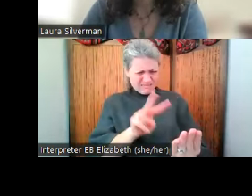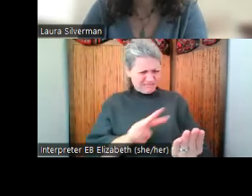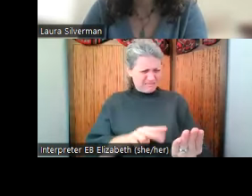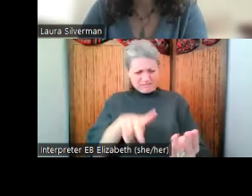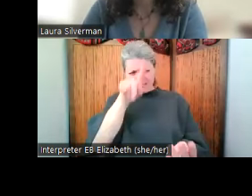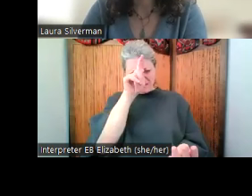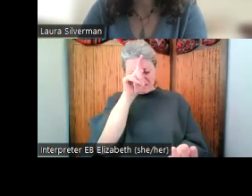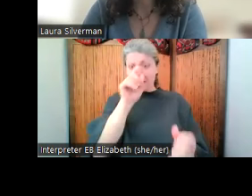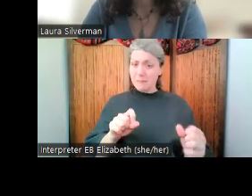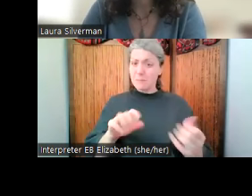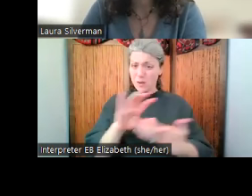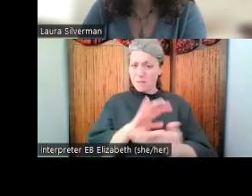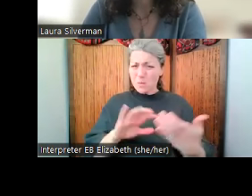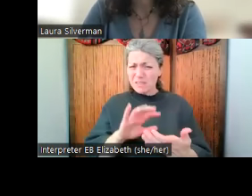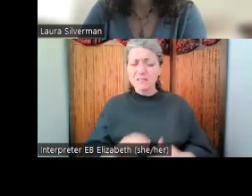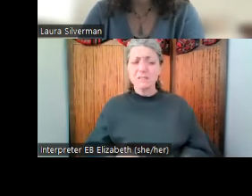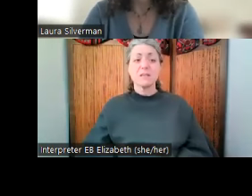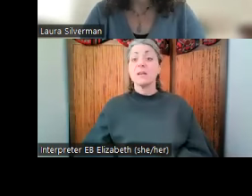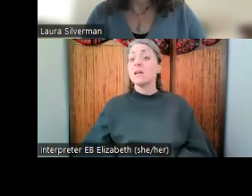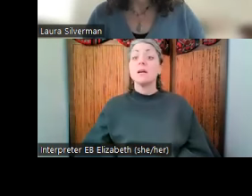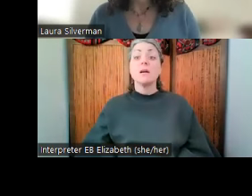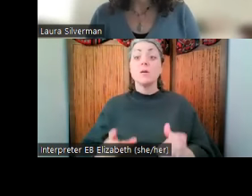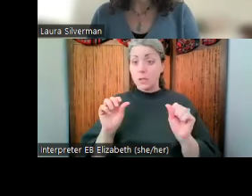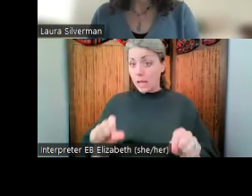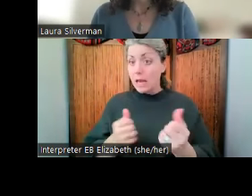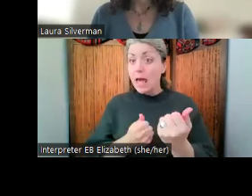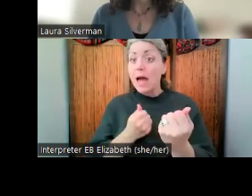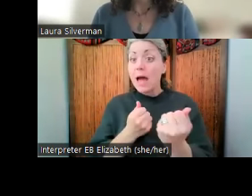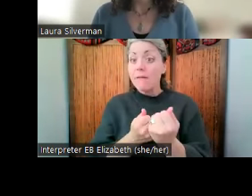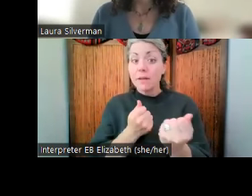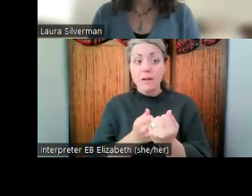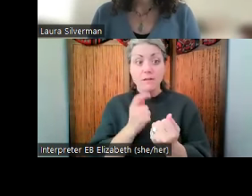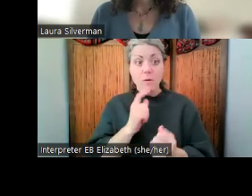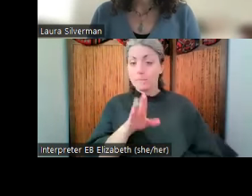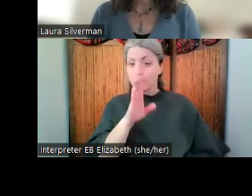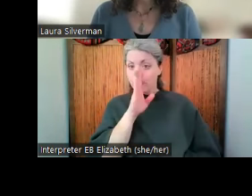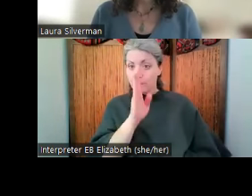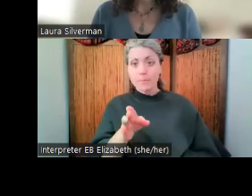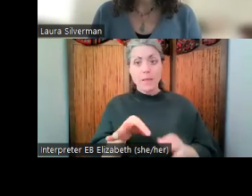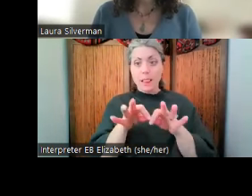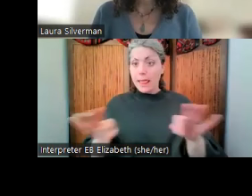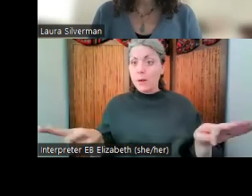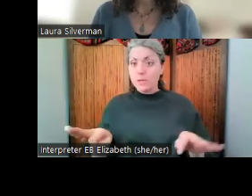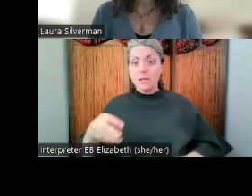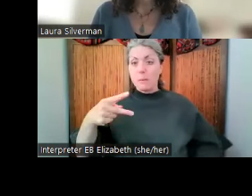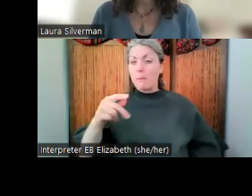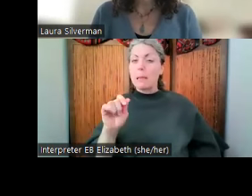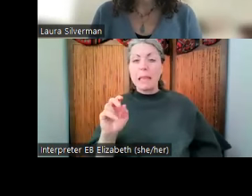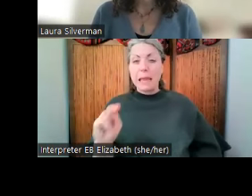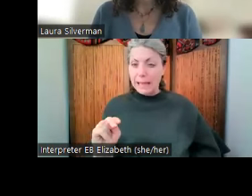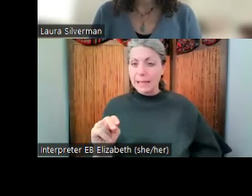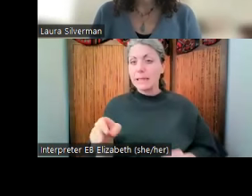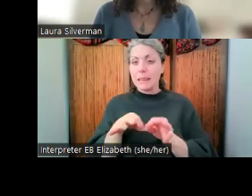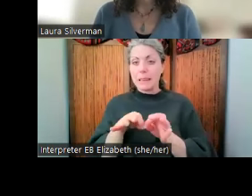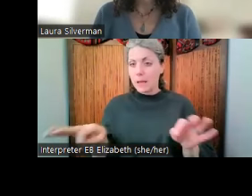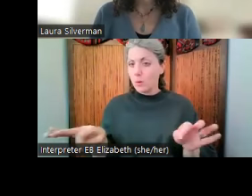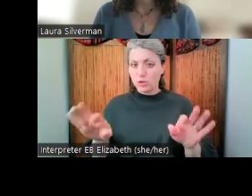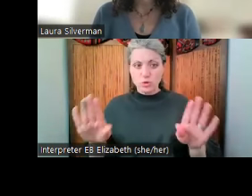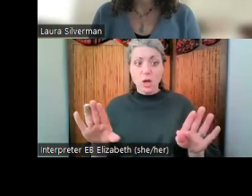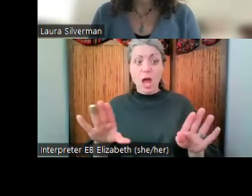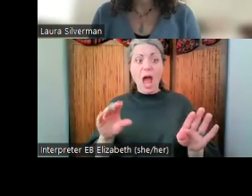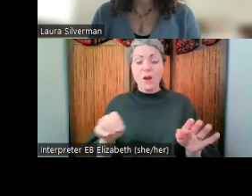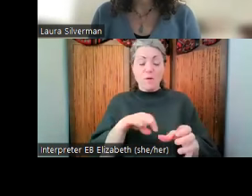thing that you can advocate for is really plain language, and a shift to having voting materials